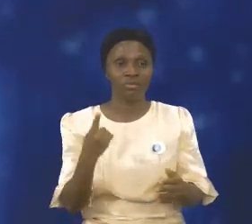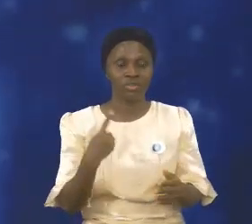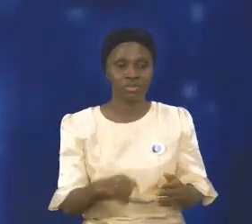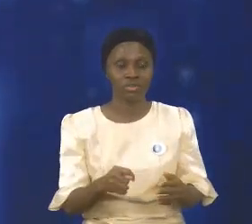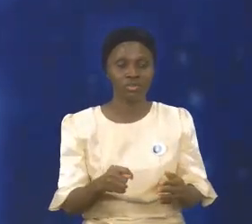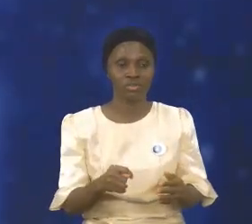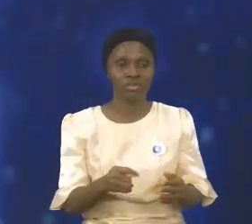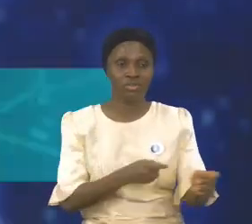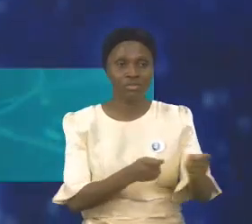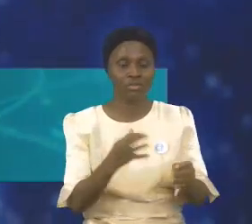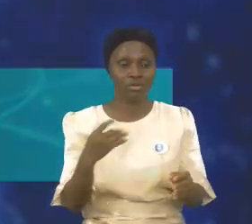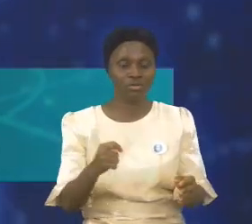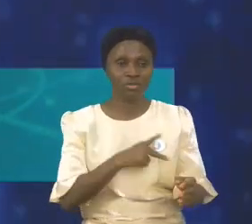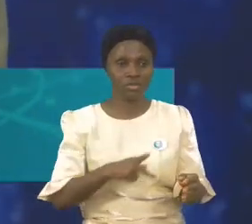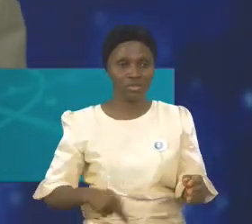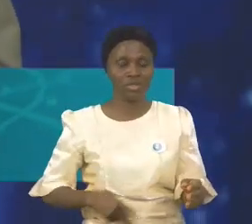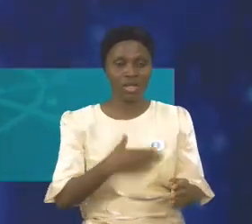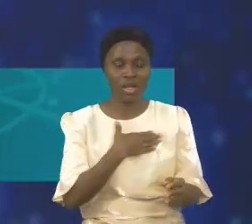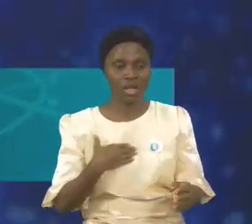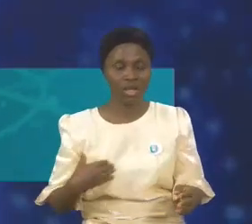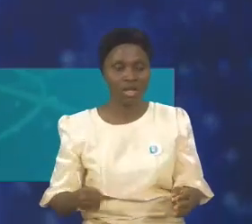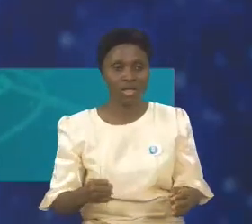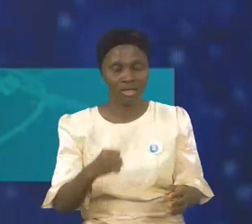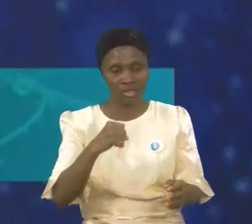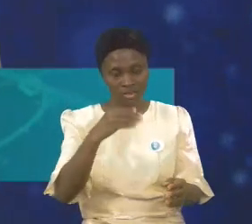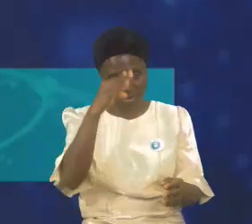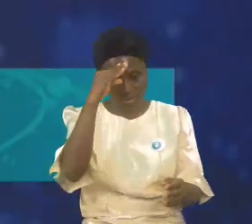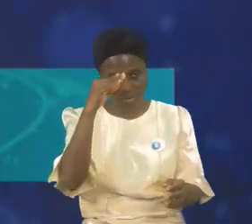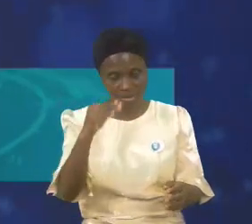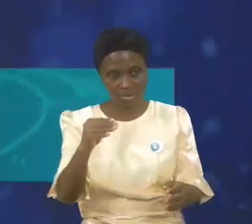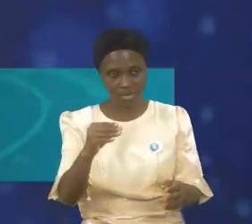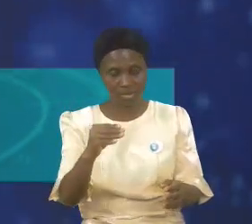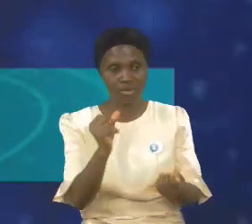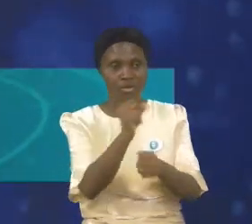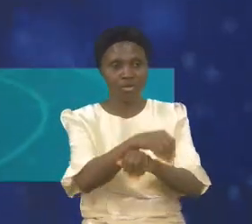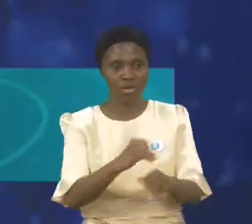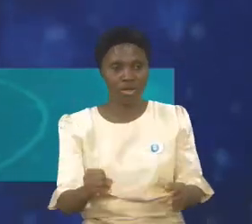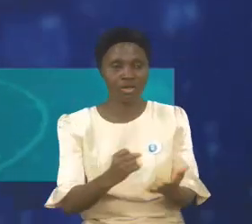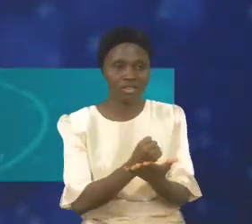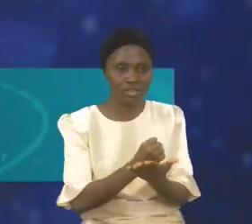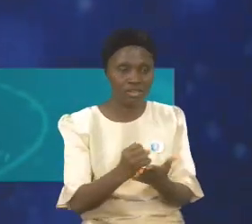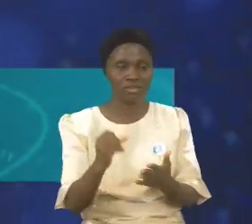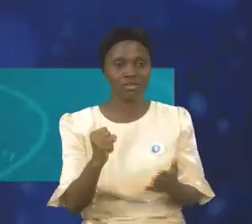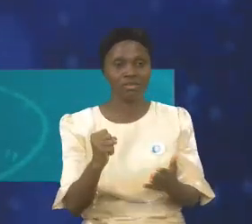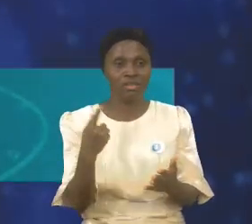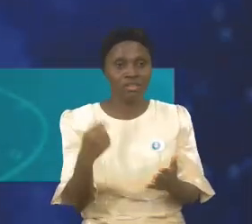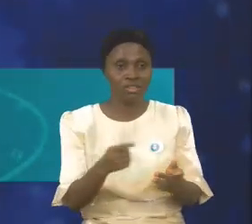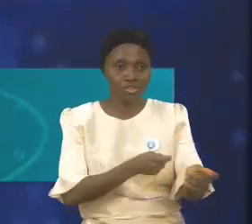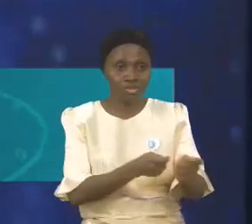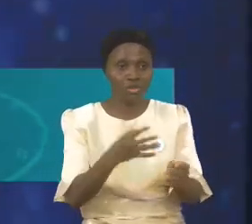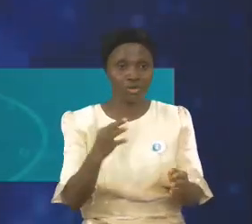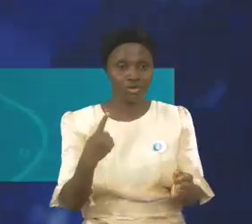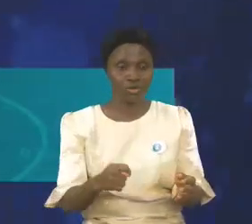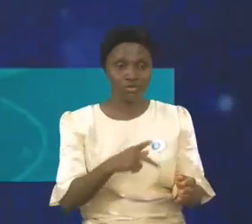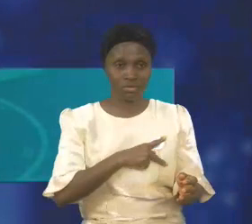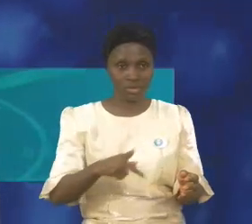his conquering saints. The dominion of the king above all the other kings,